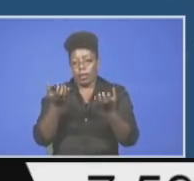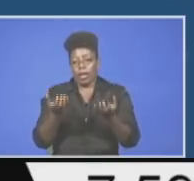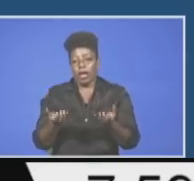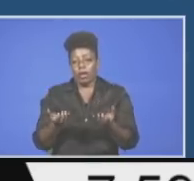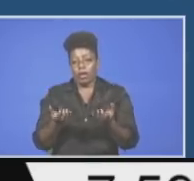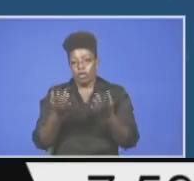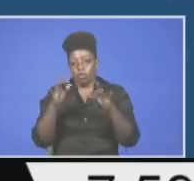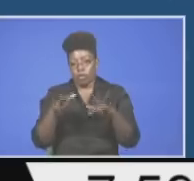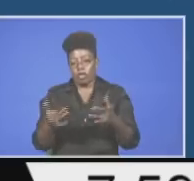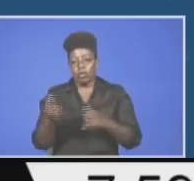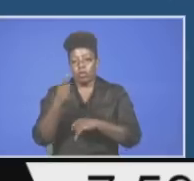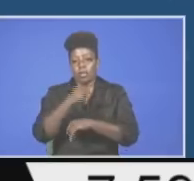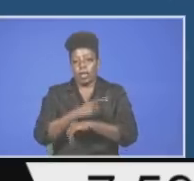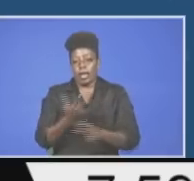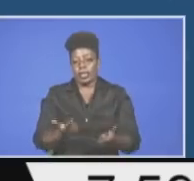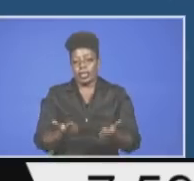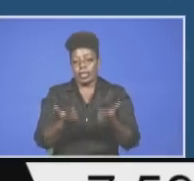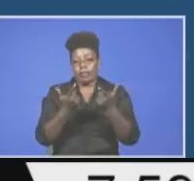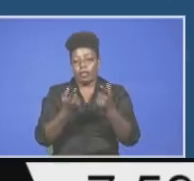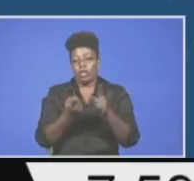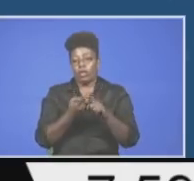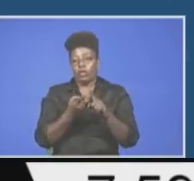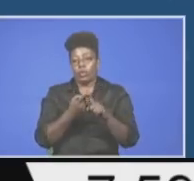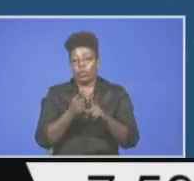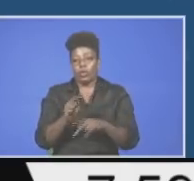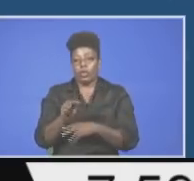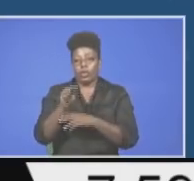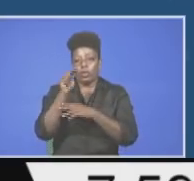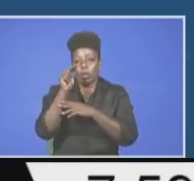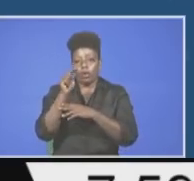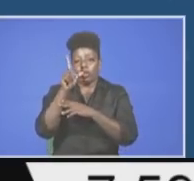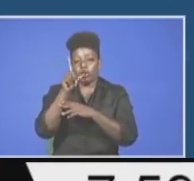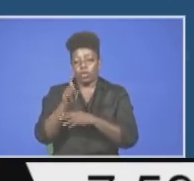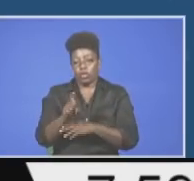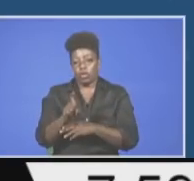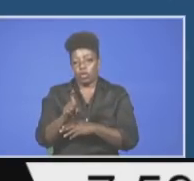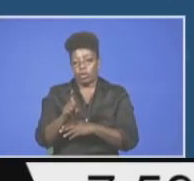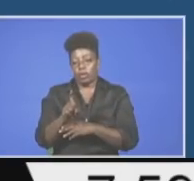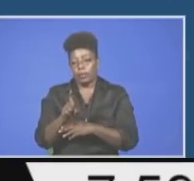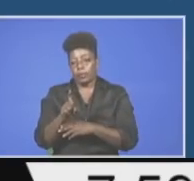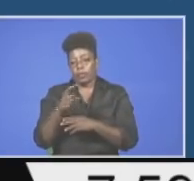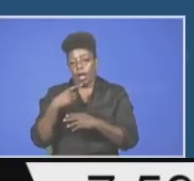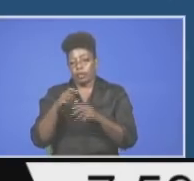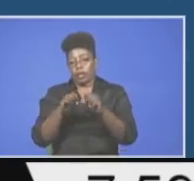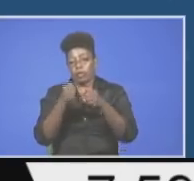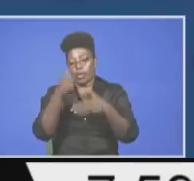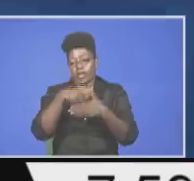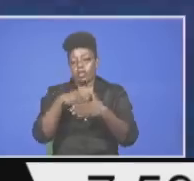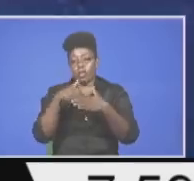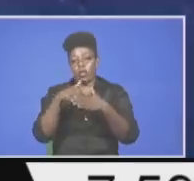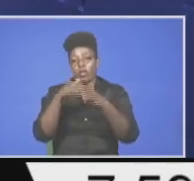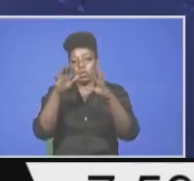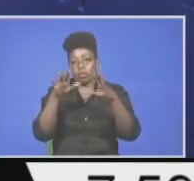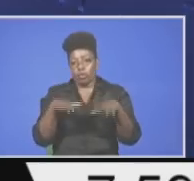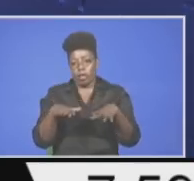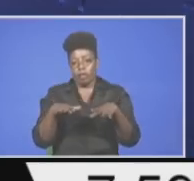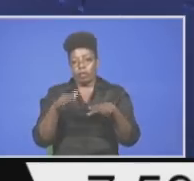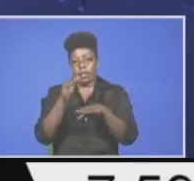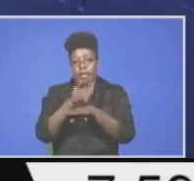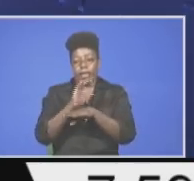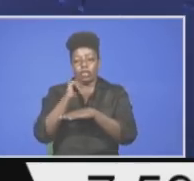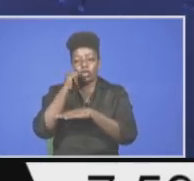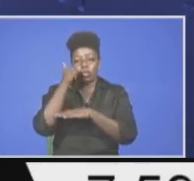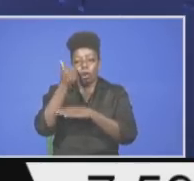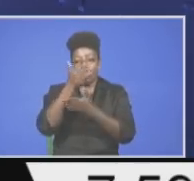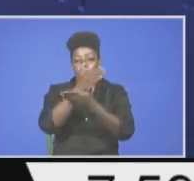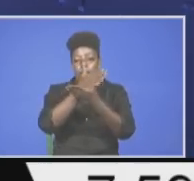Providence today. It's now lifting a bit towards the north, so we should get a little break in those heavy showers tonight and tomorrow. Partly